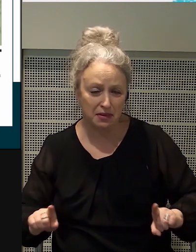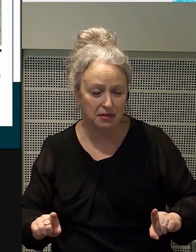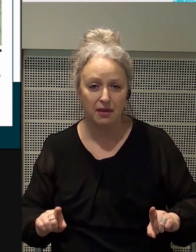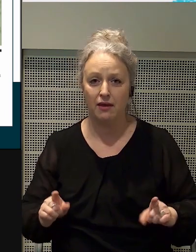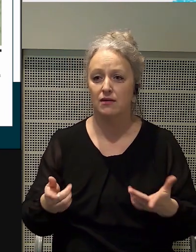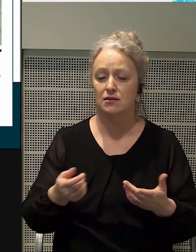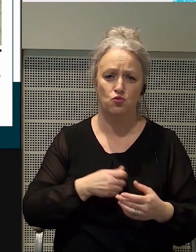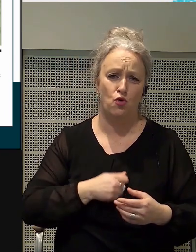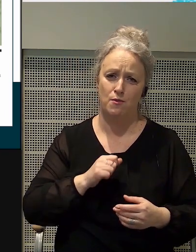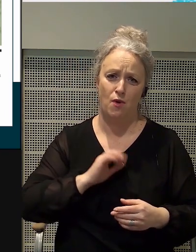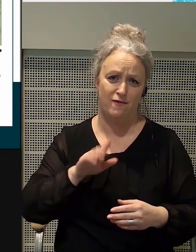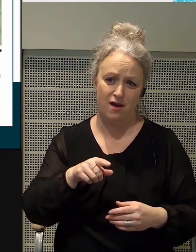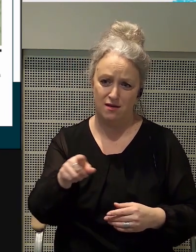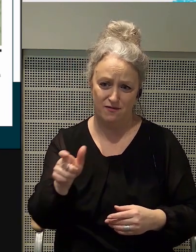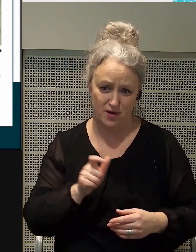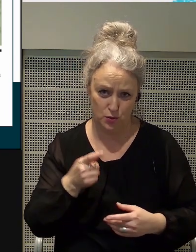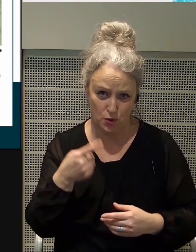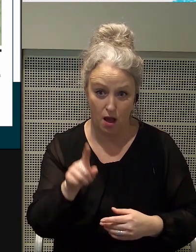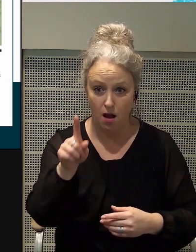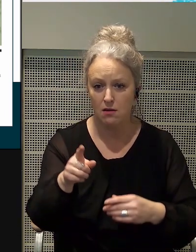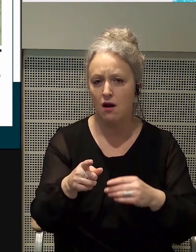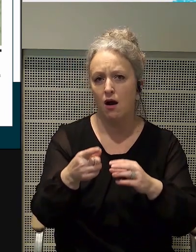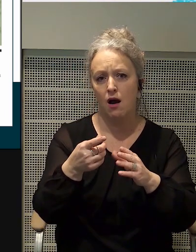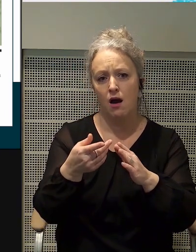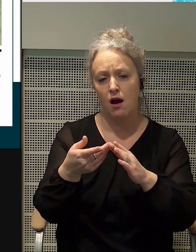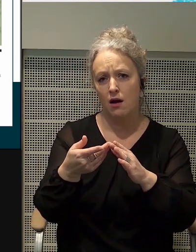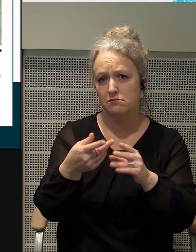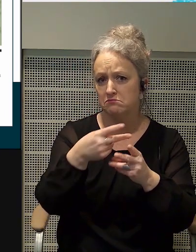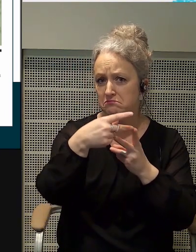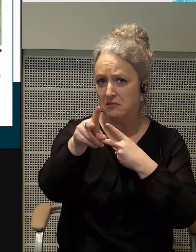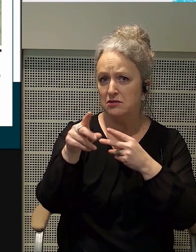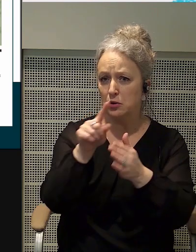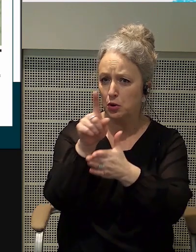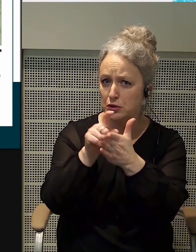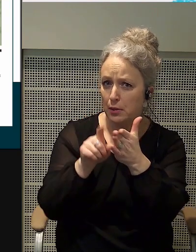general questionnaires. So it's not so surprising that we could not demonstrate it, but that may hamper